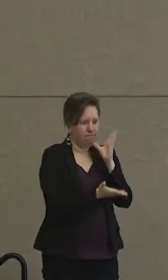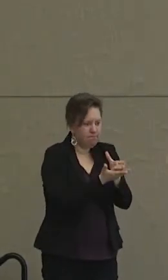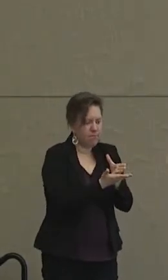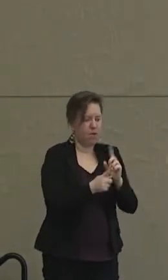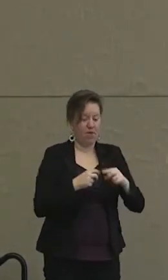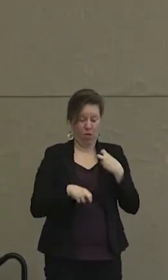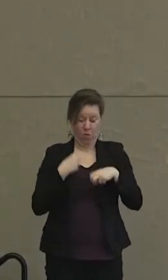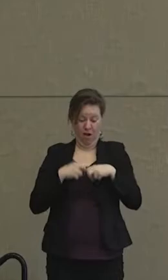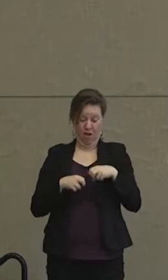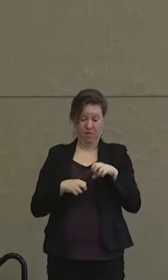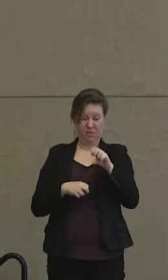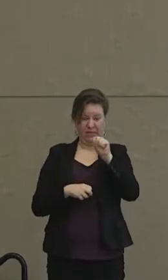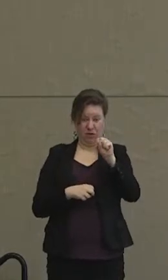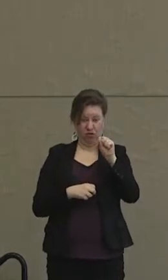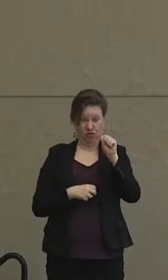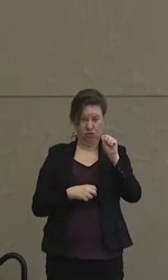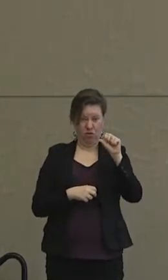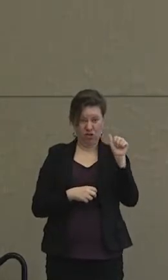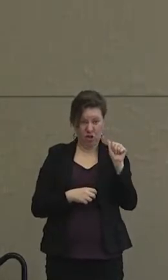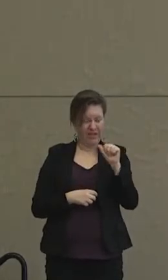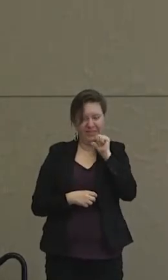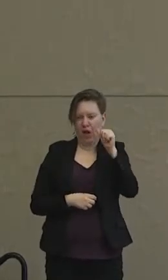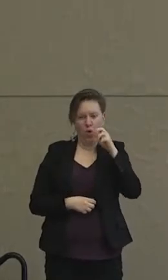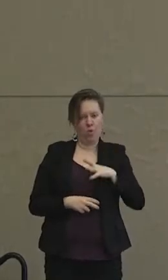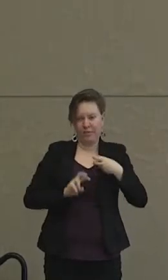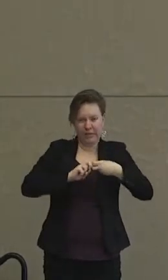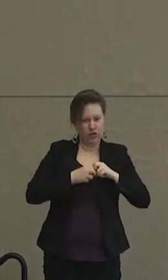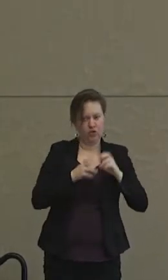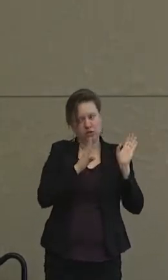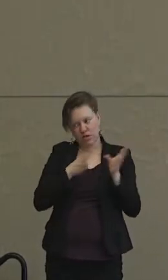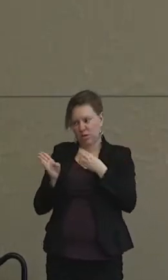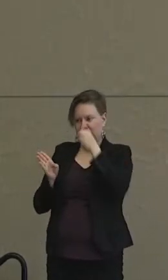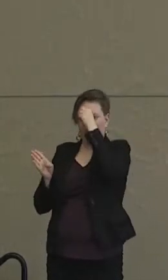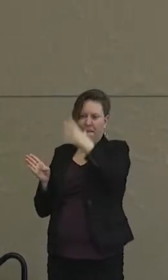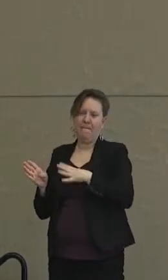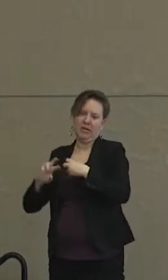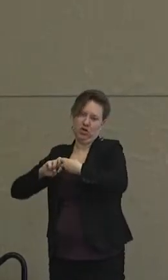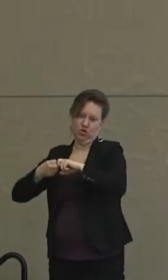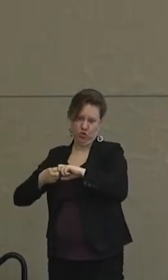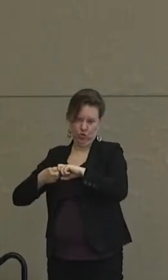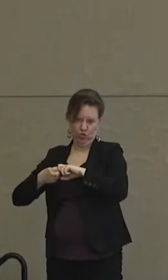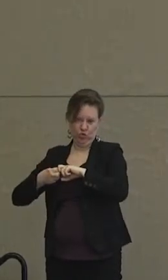of sexual assault and sexual harassment, it's not a woman's issue, it's a men's issue.